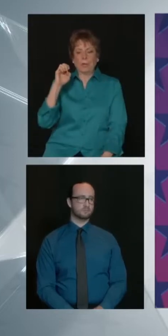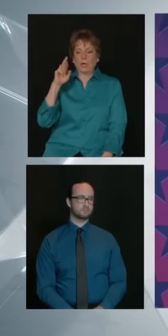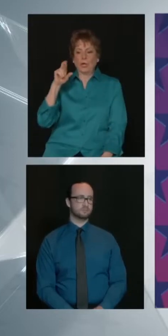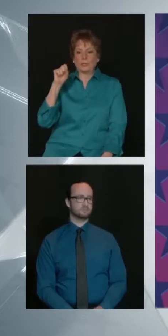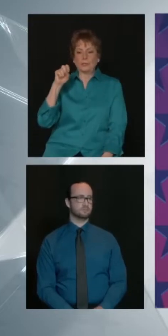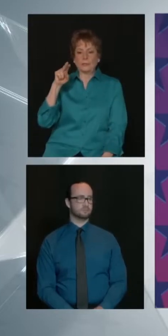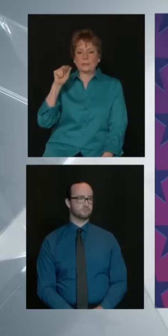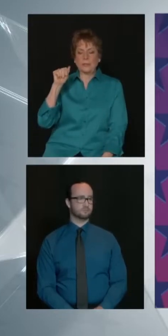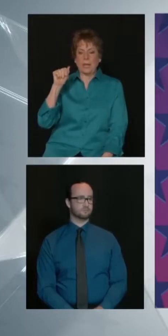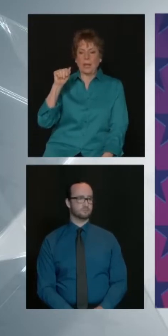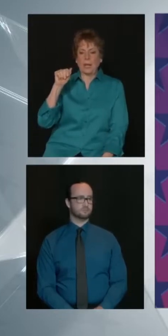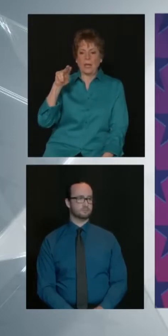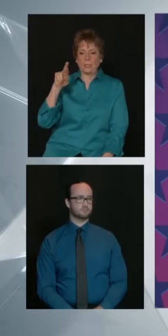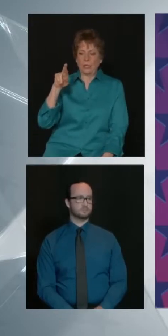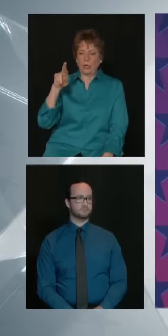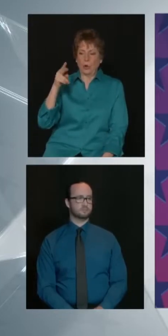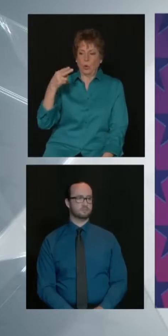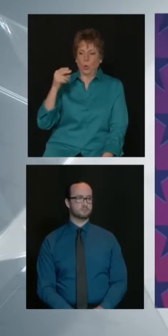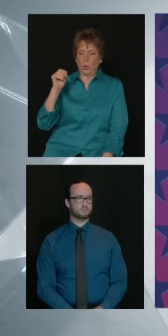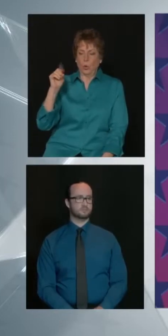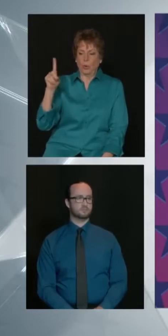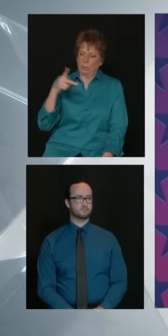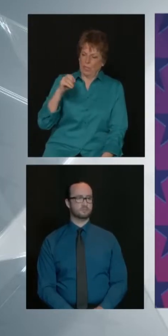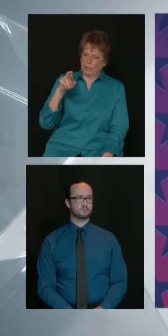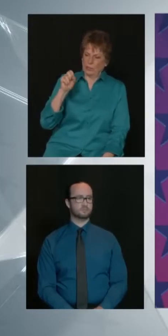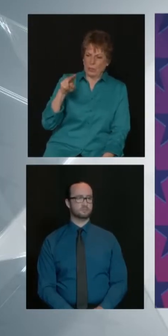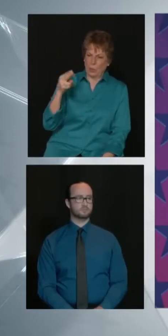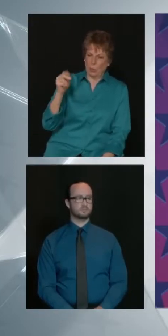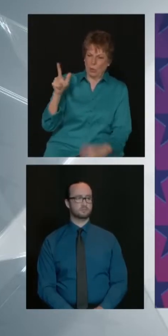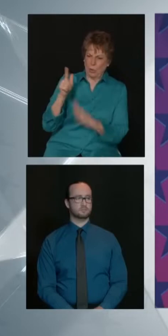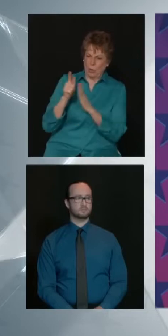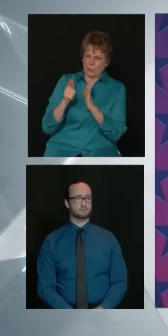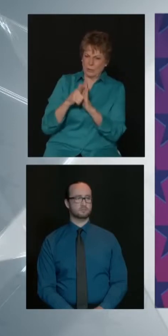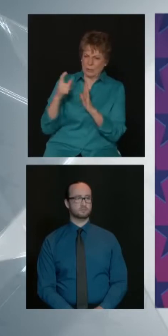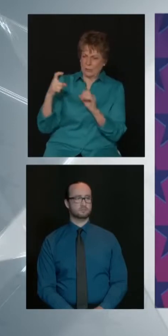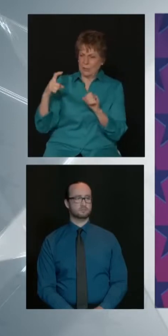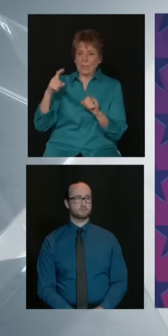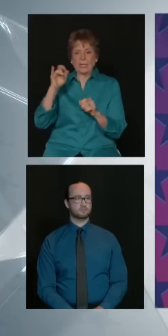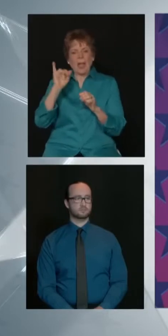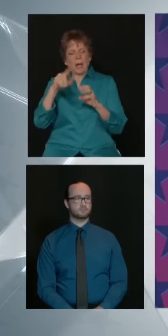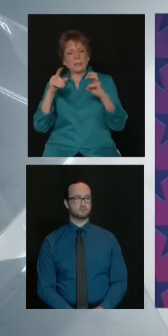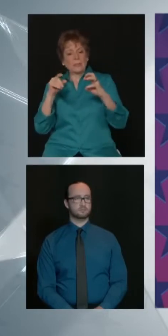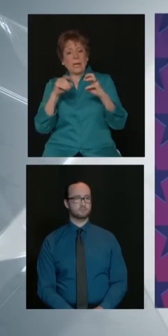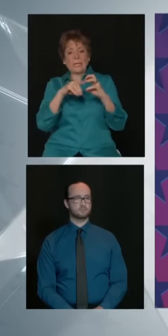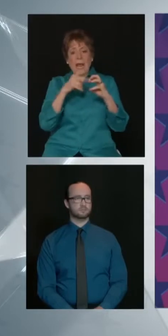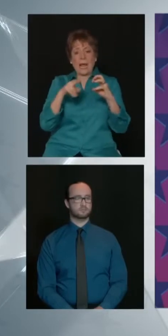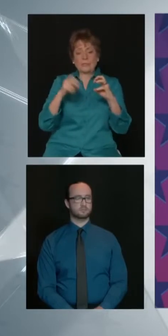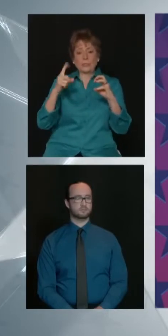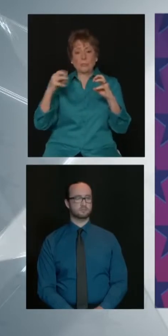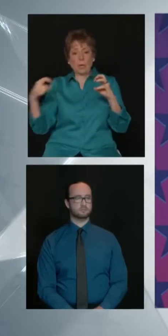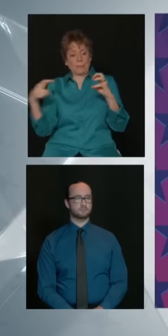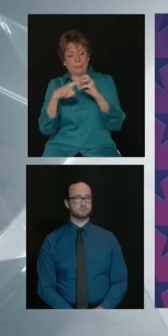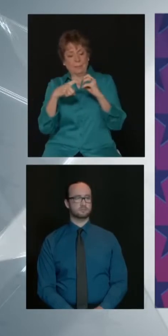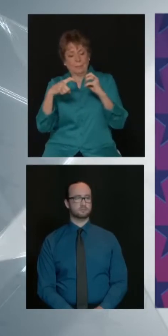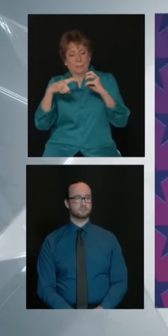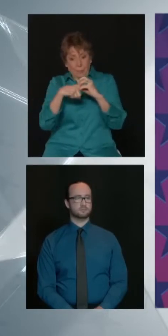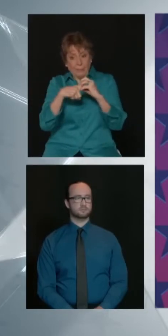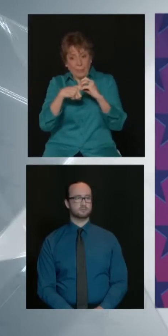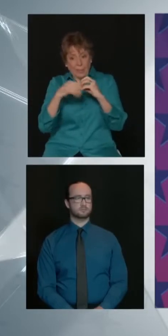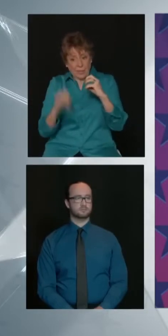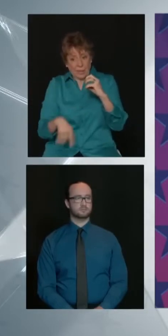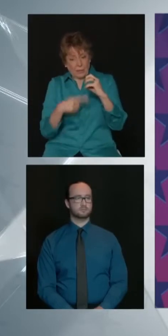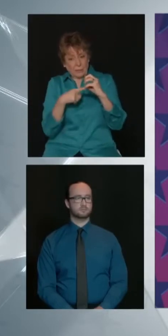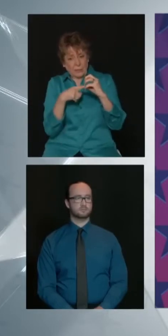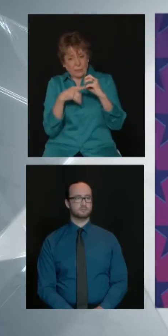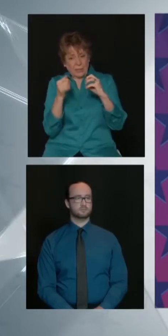it has been noticed that some of these more strident positions were taken off of your website. Some say that you scrubbed them from